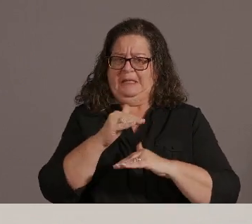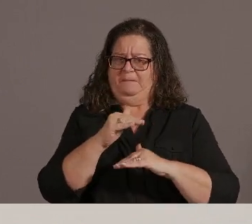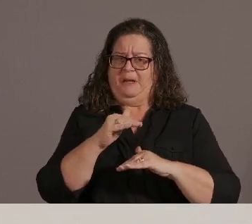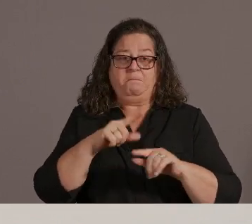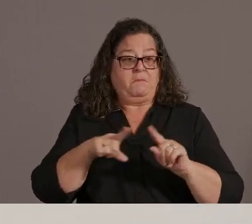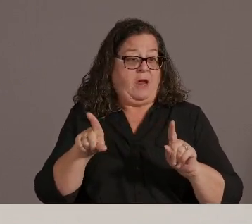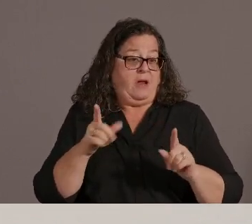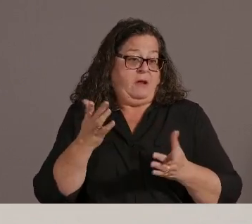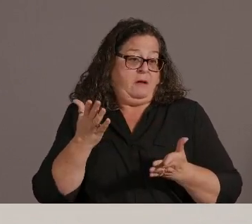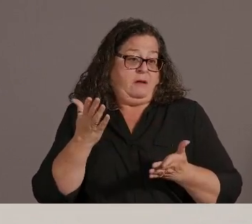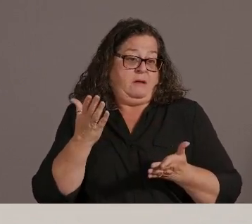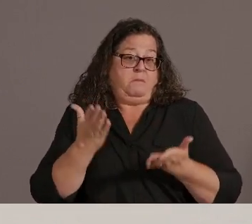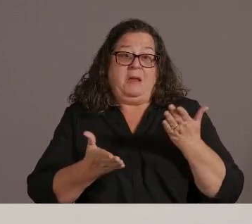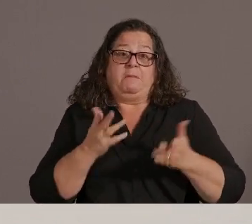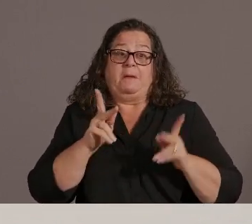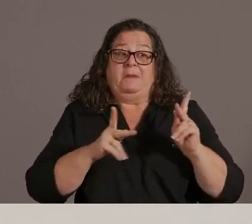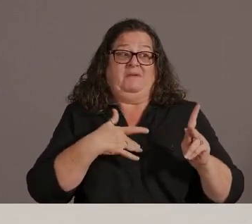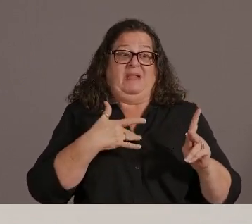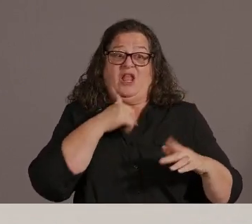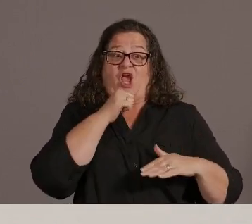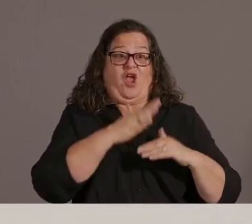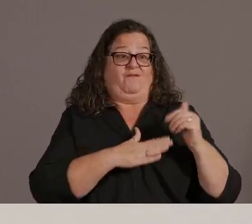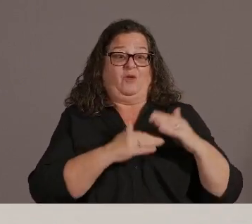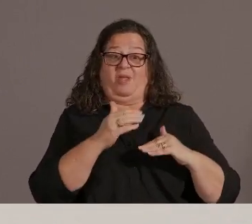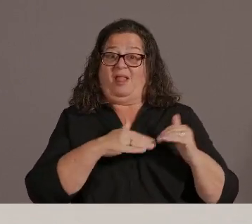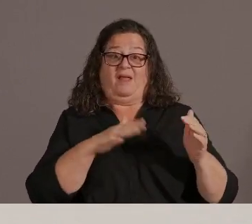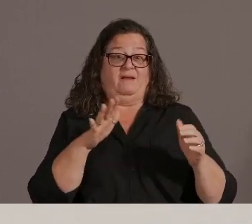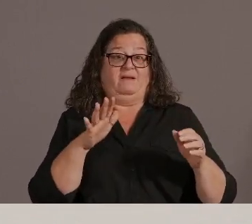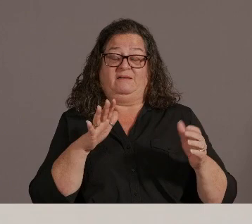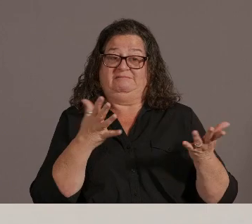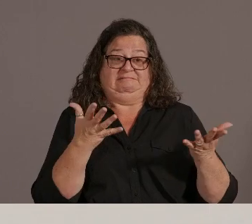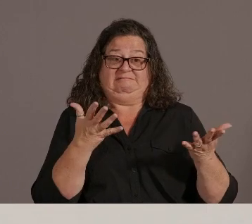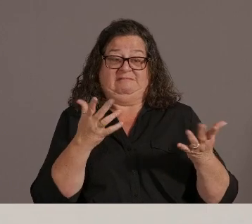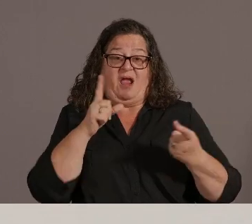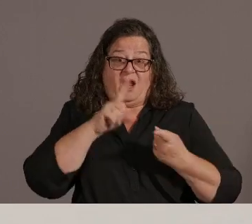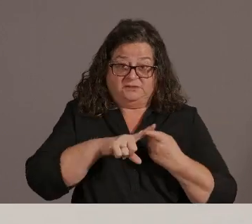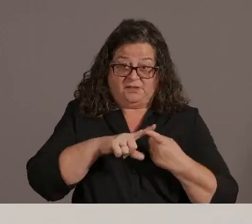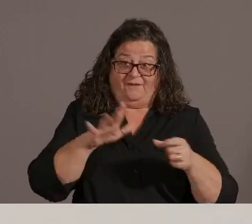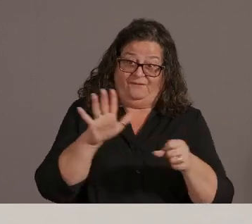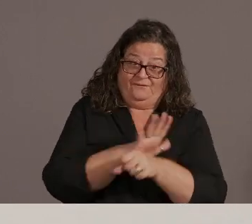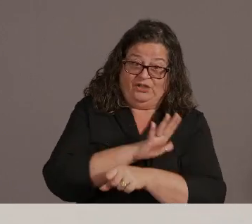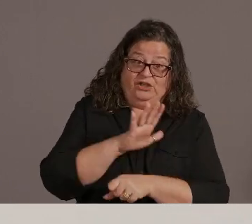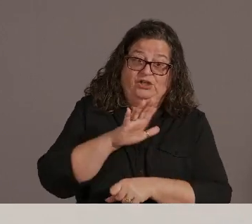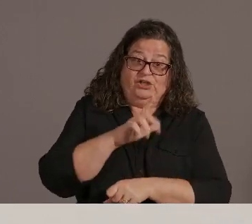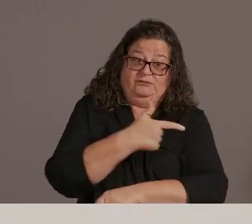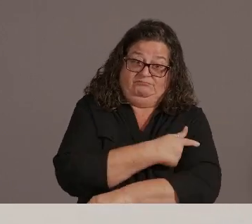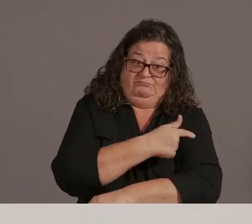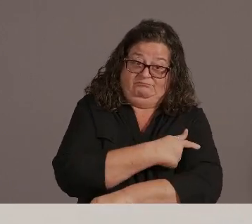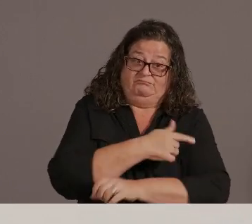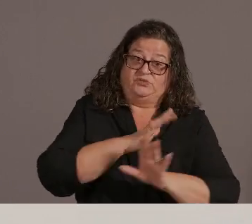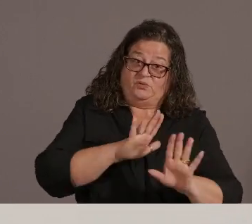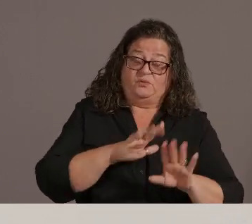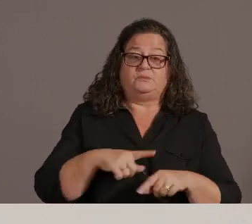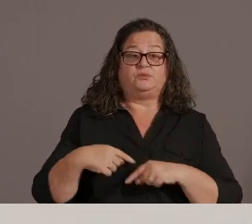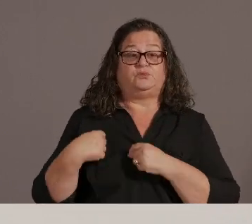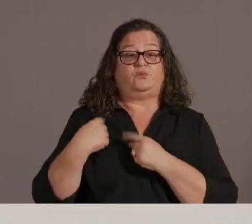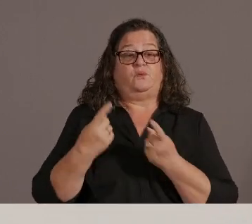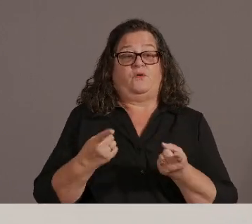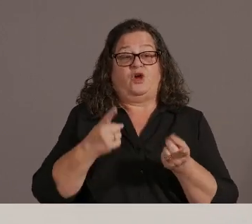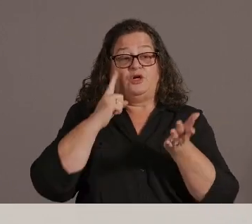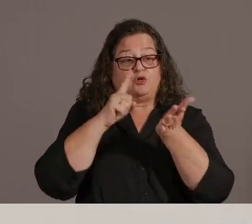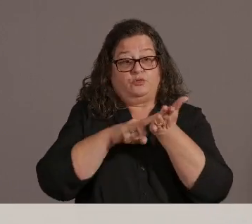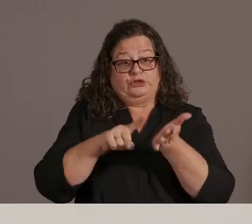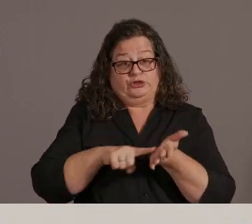What we would encourage is that our data shows that our school classrooms are safe. There is not